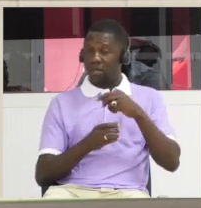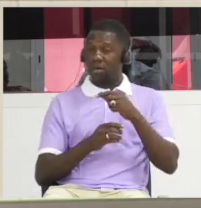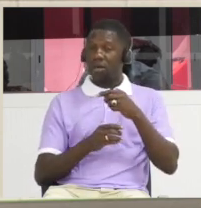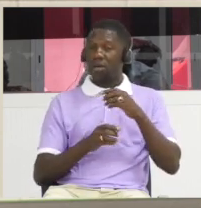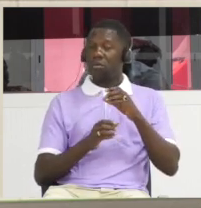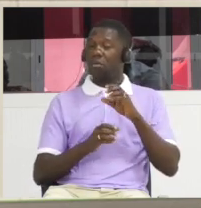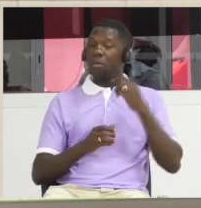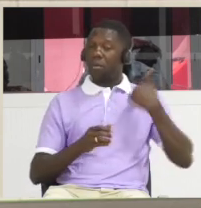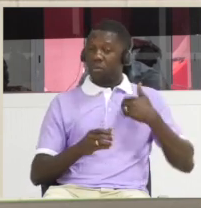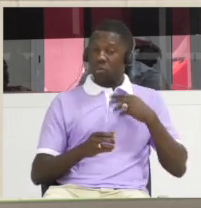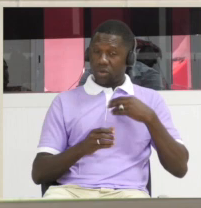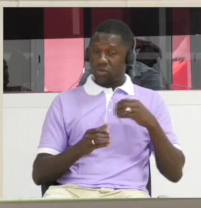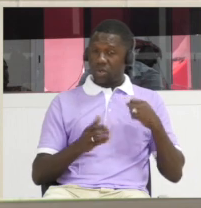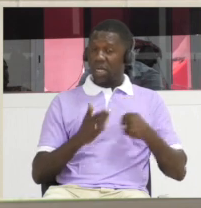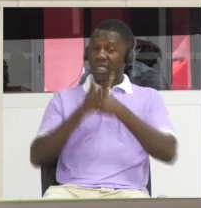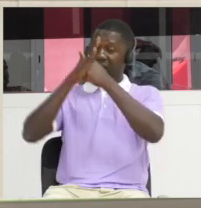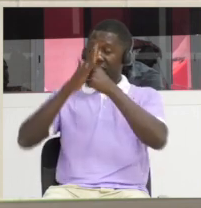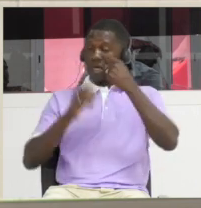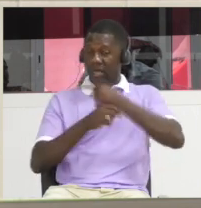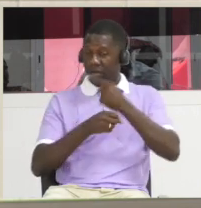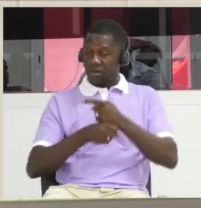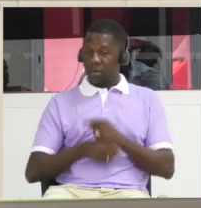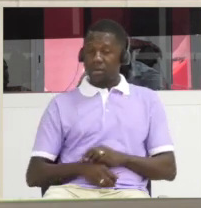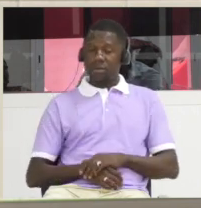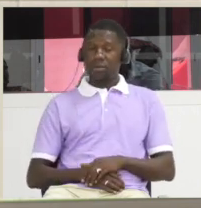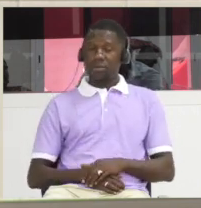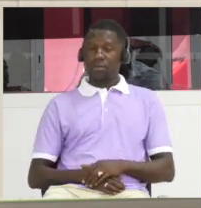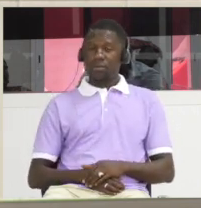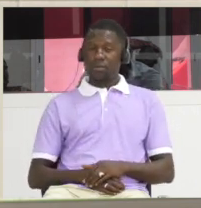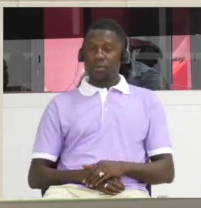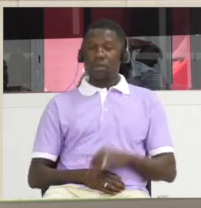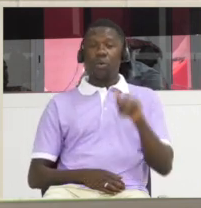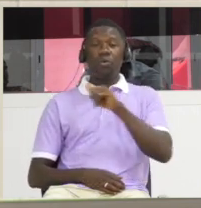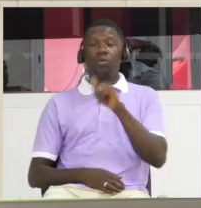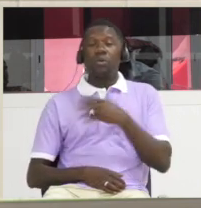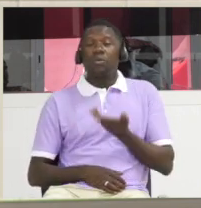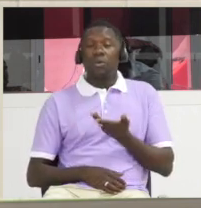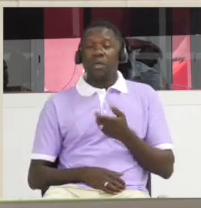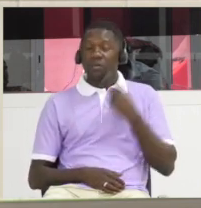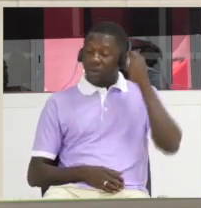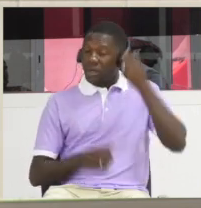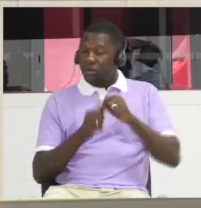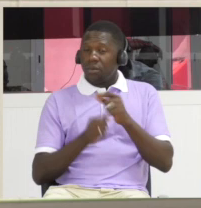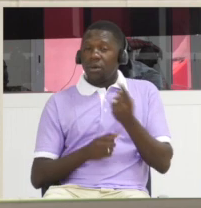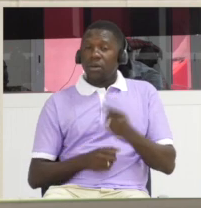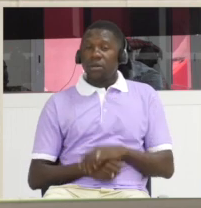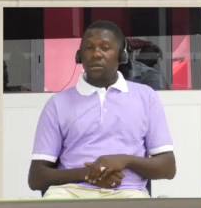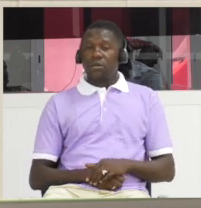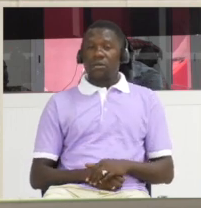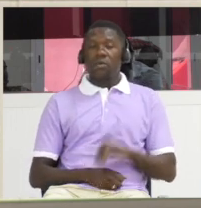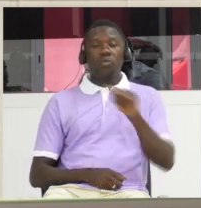invasion. Which was, if you can recall? Which was to protect